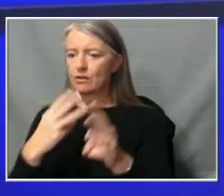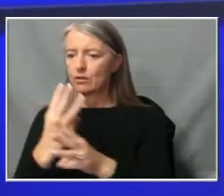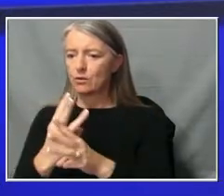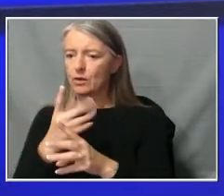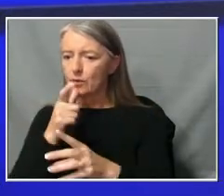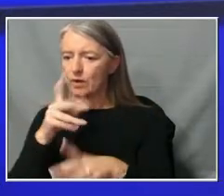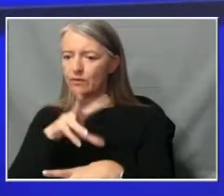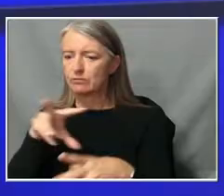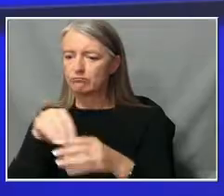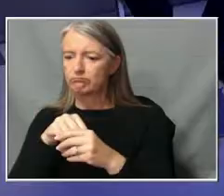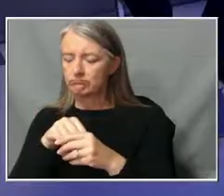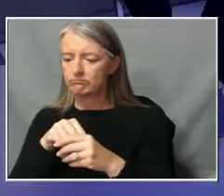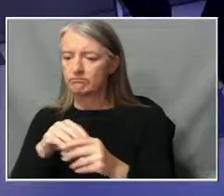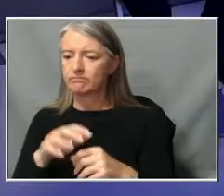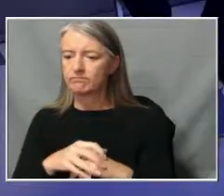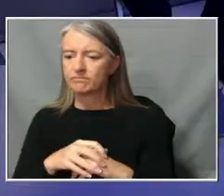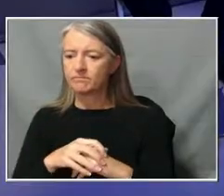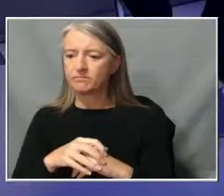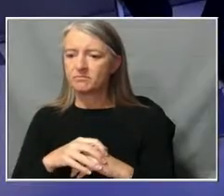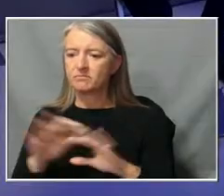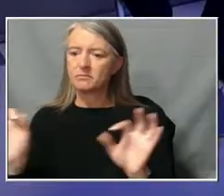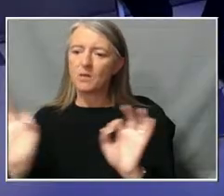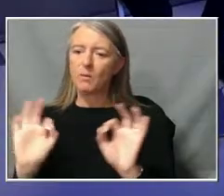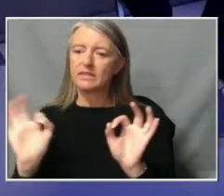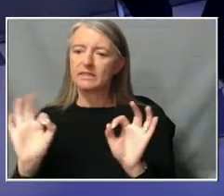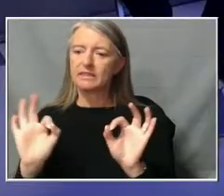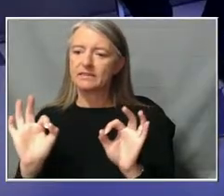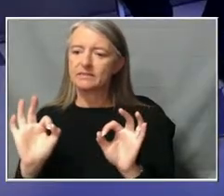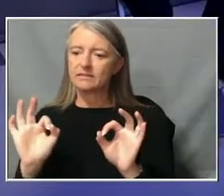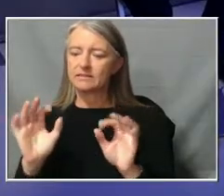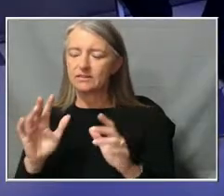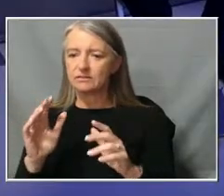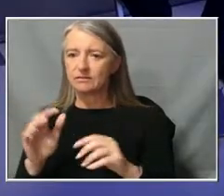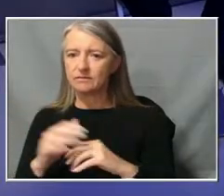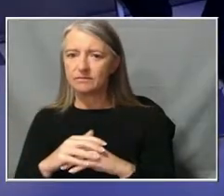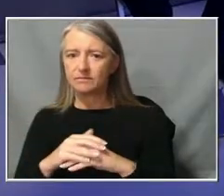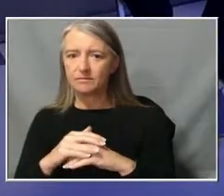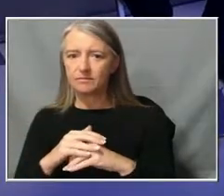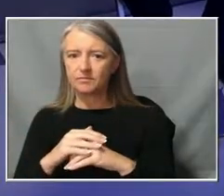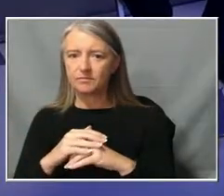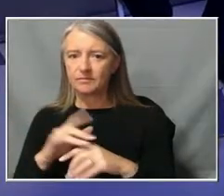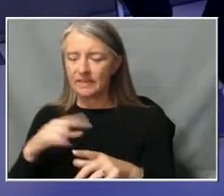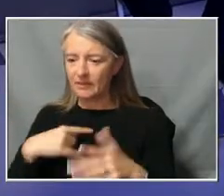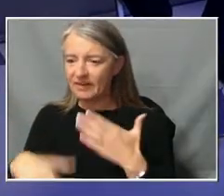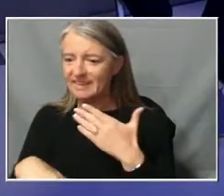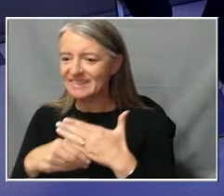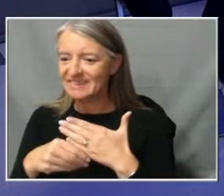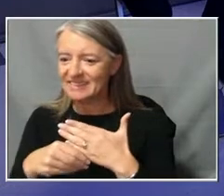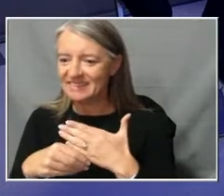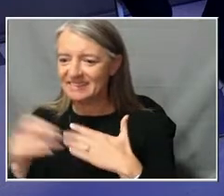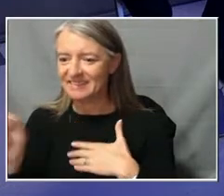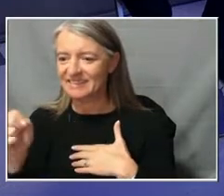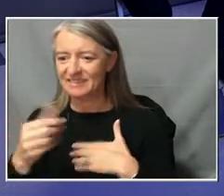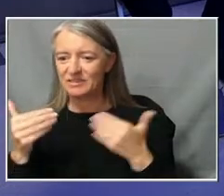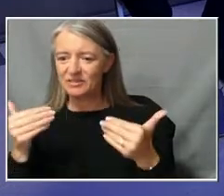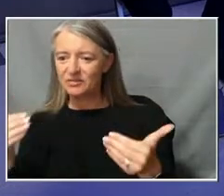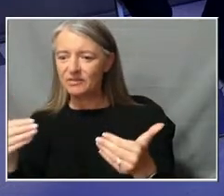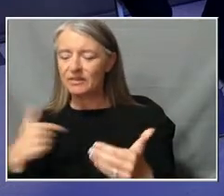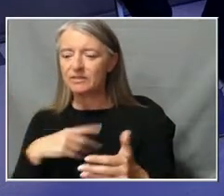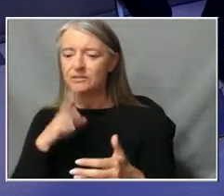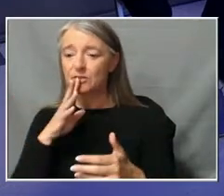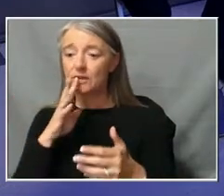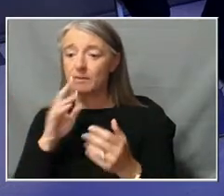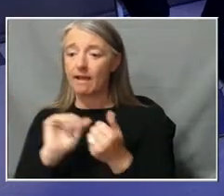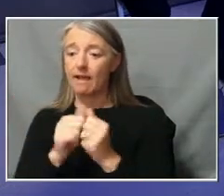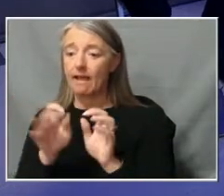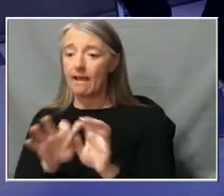participates. So no big deal, just all in a day for you. Can I chime in? Yes, you can. So I just want to sort of talk about how